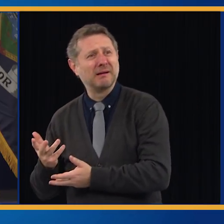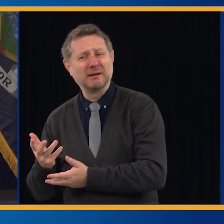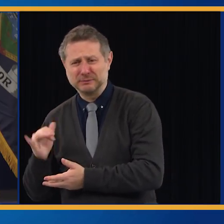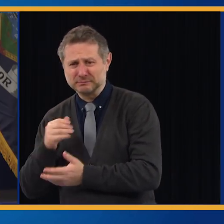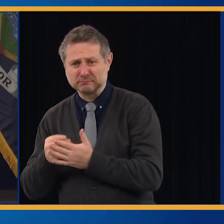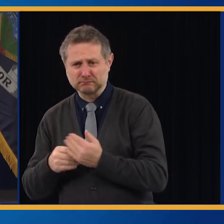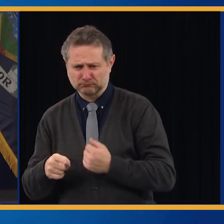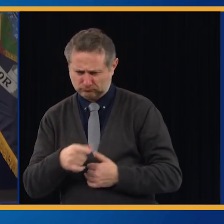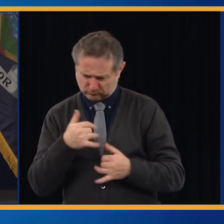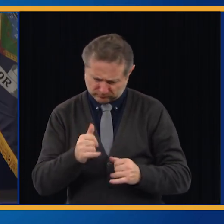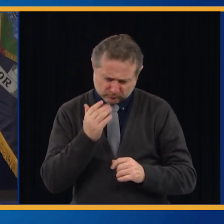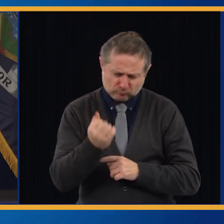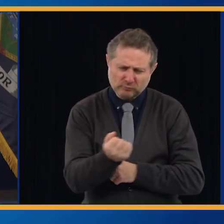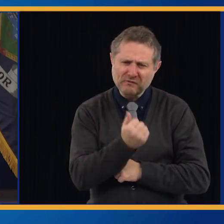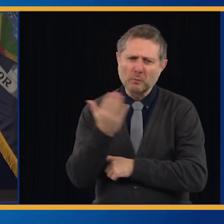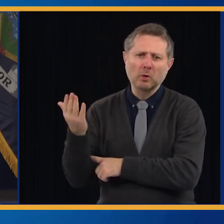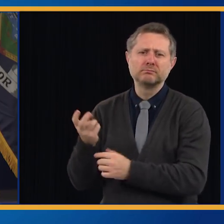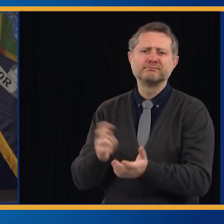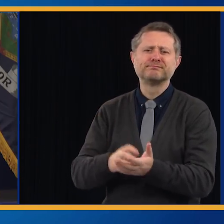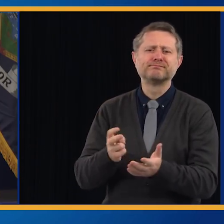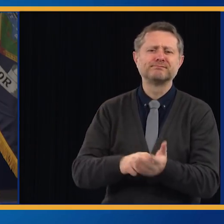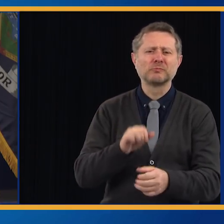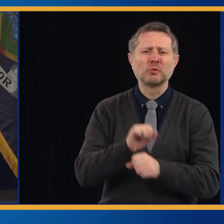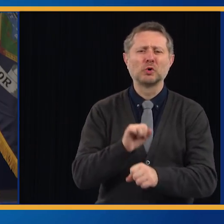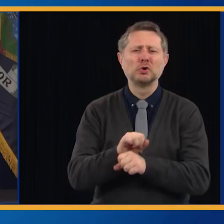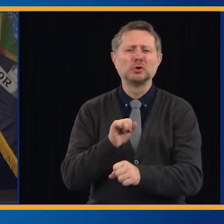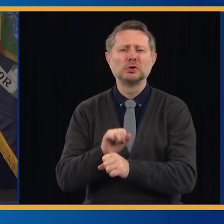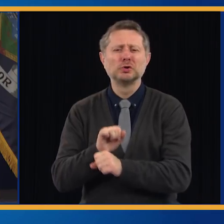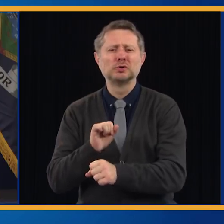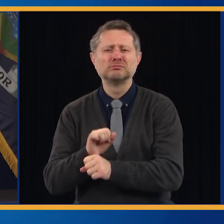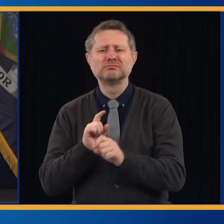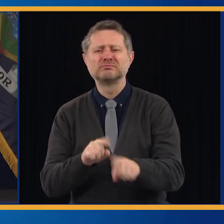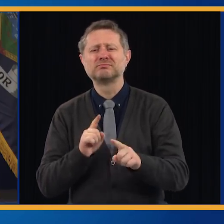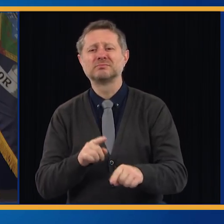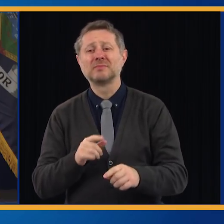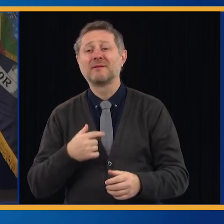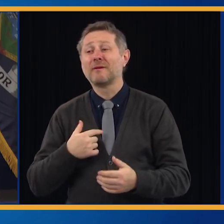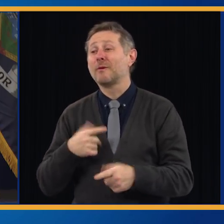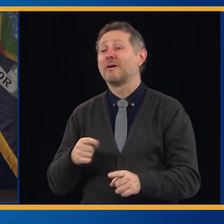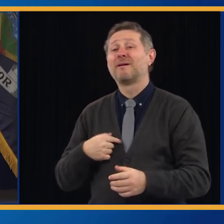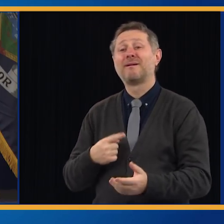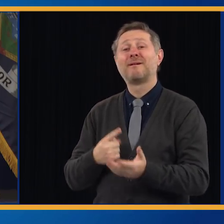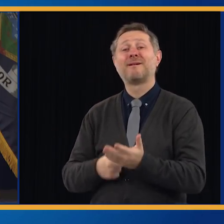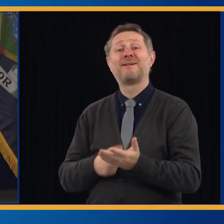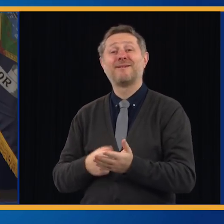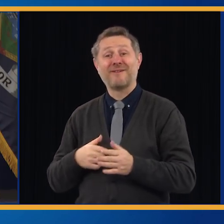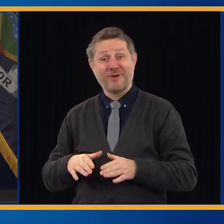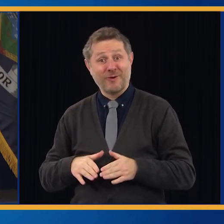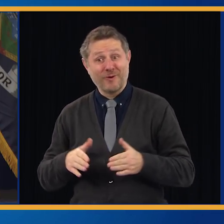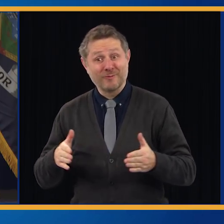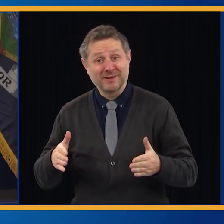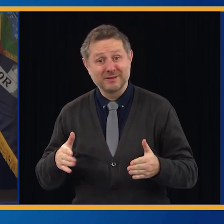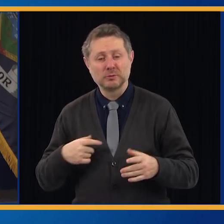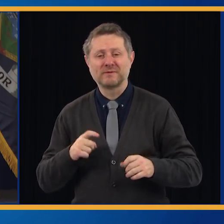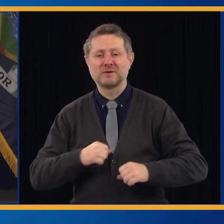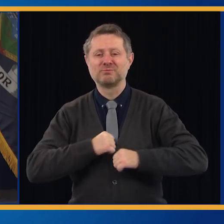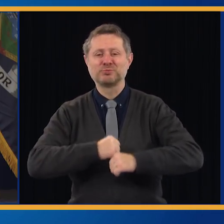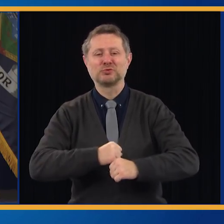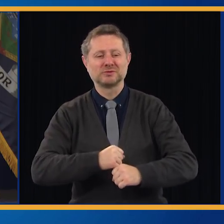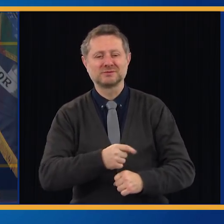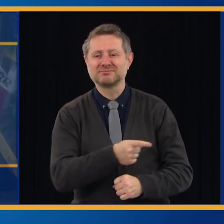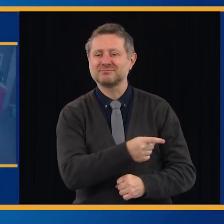they're doing their job. So as we talk about reopening, protect and respect the